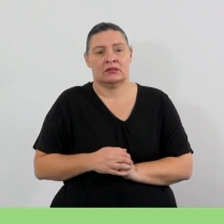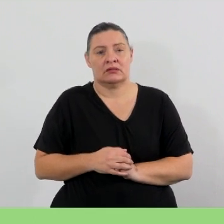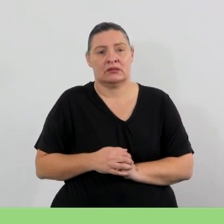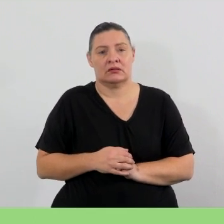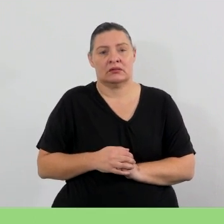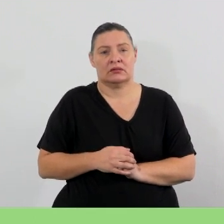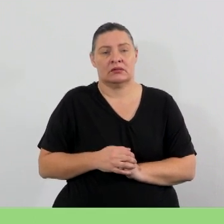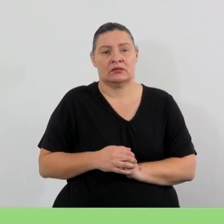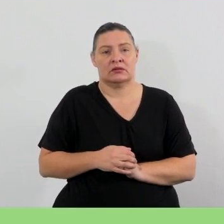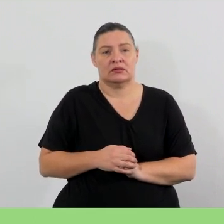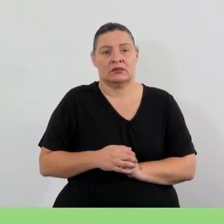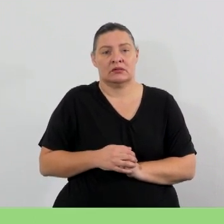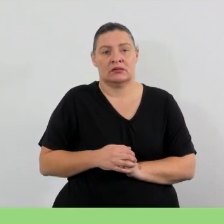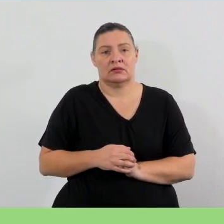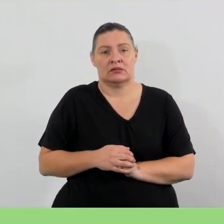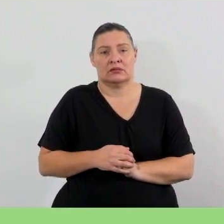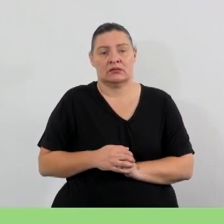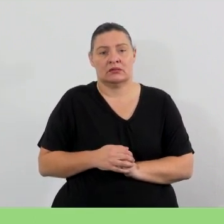organisms